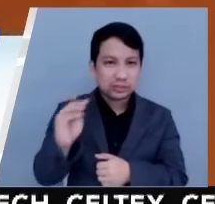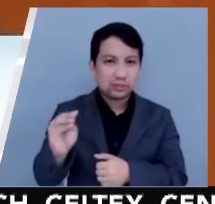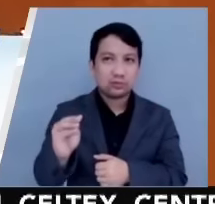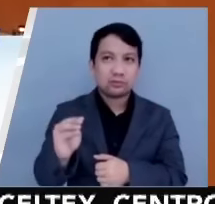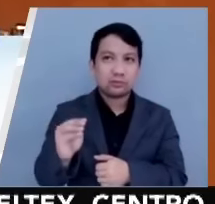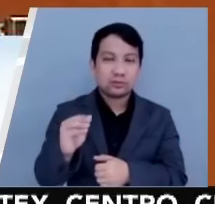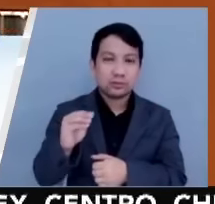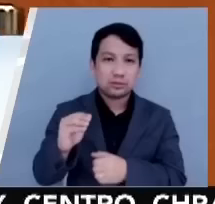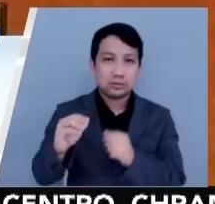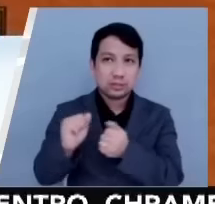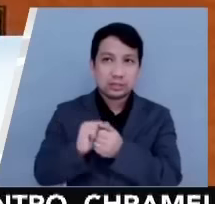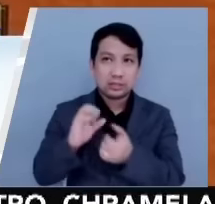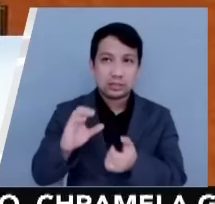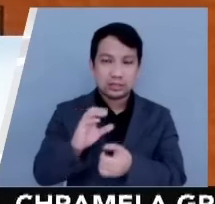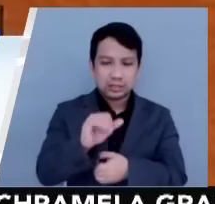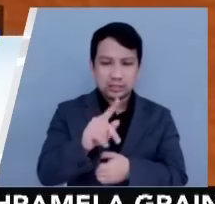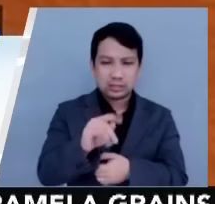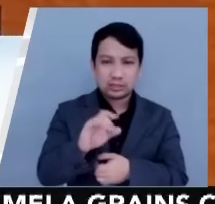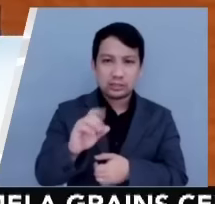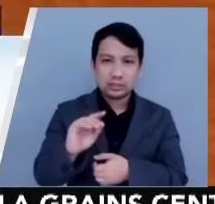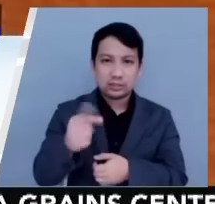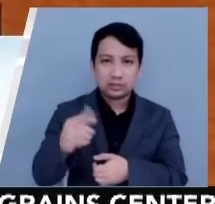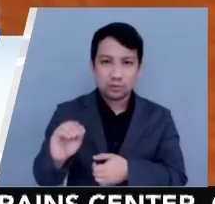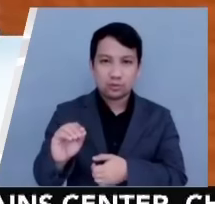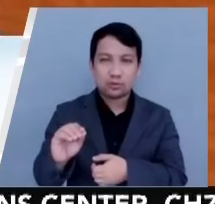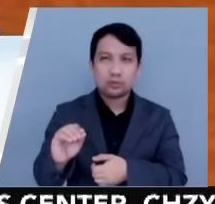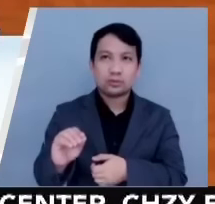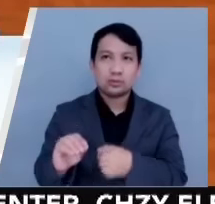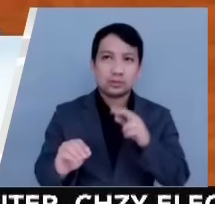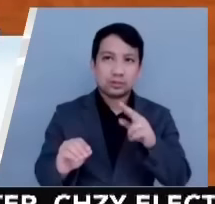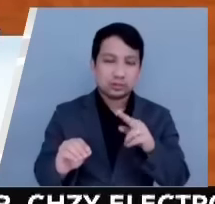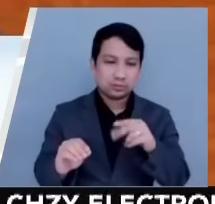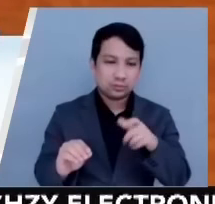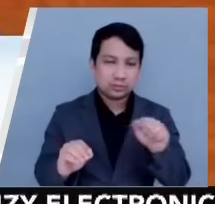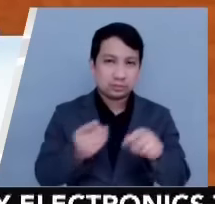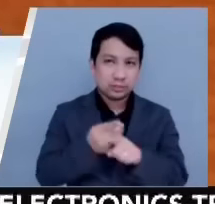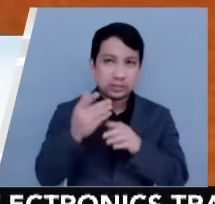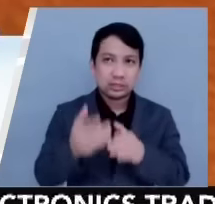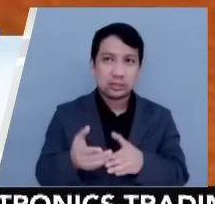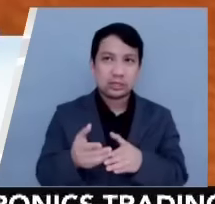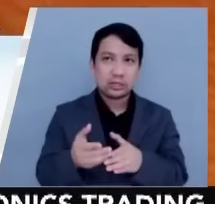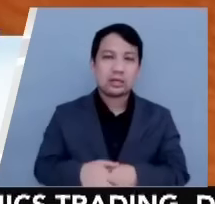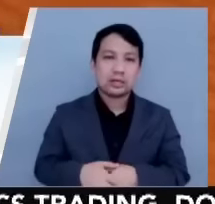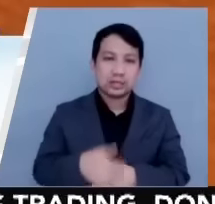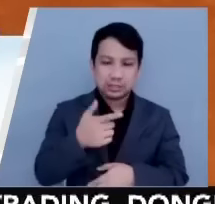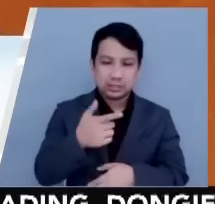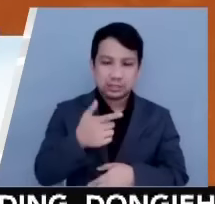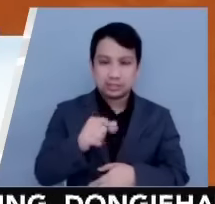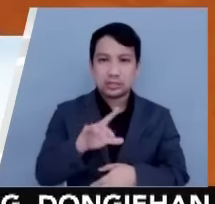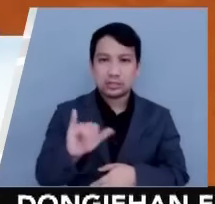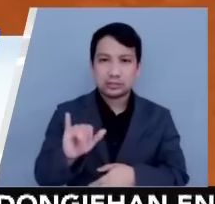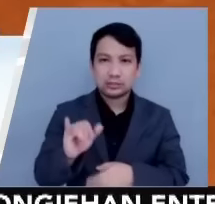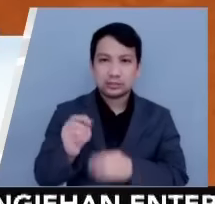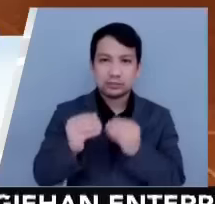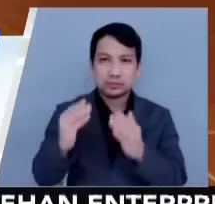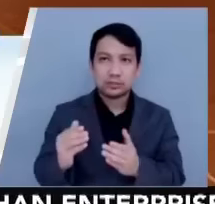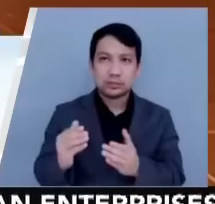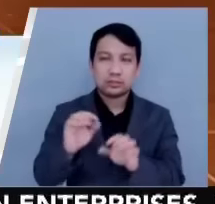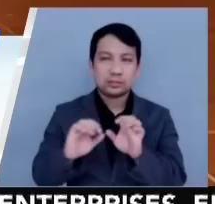Ji-soo na si Kathleen Digo, Universal Records Managing Director and Galaxy Management and Entertainment